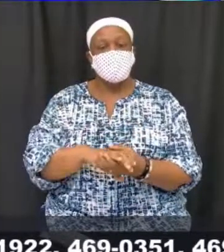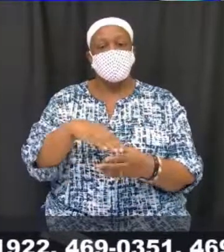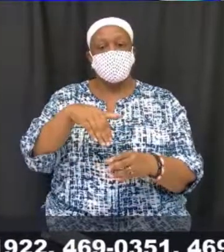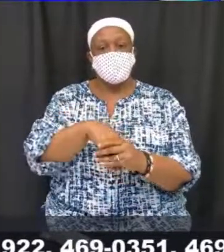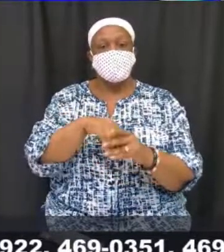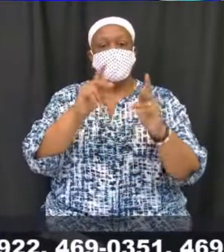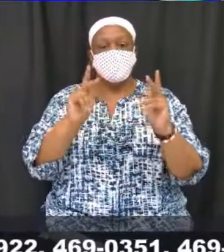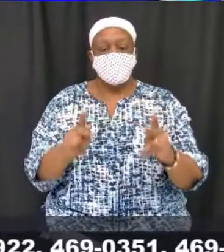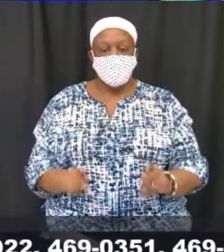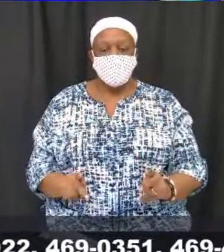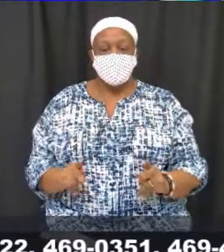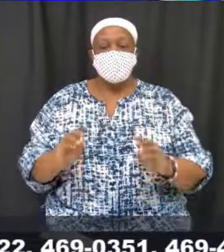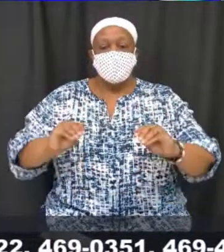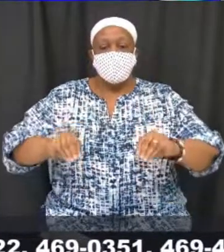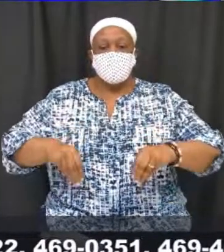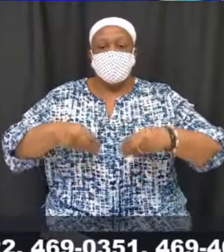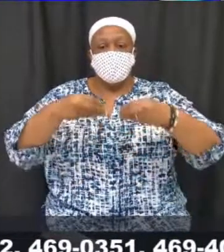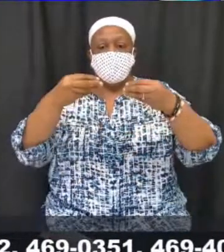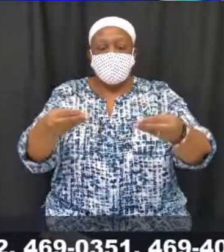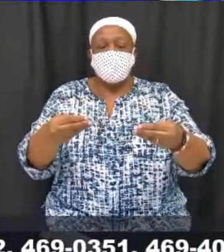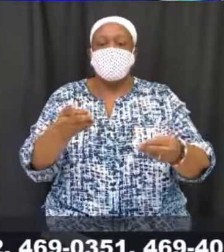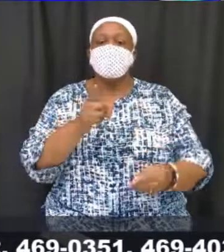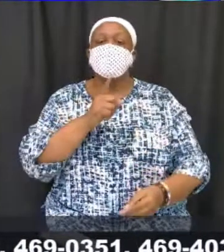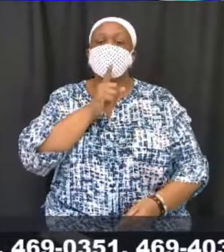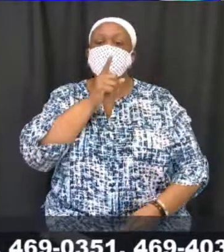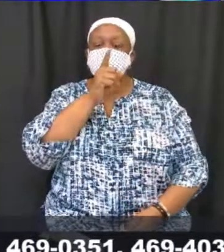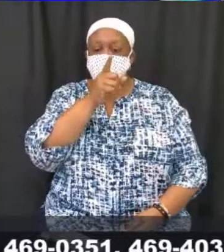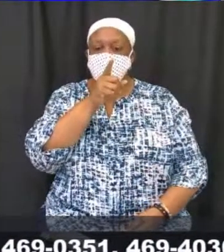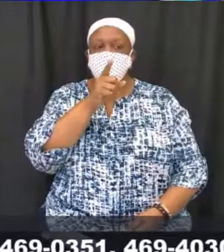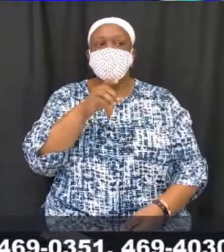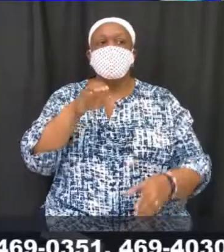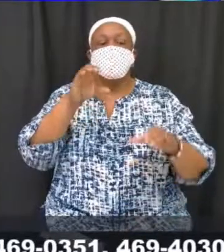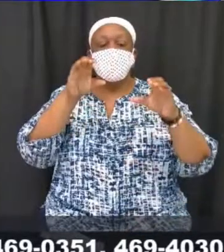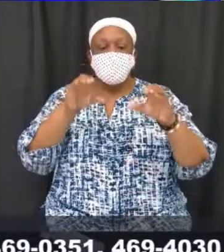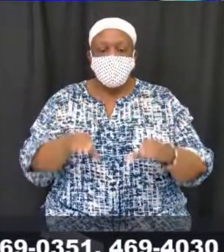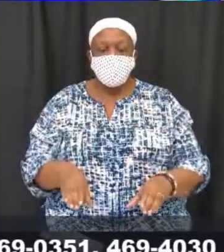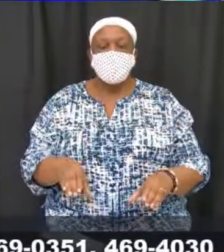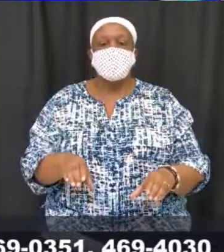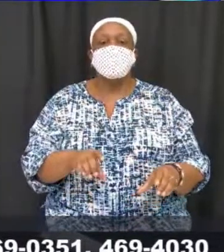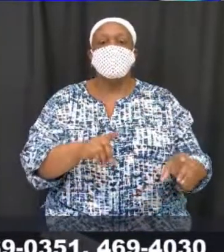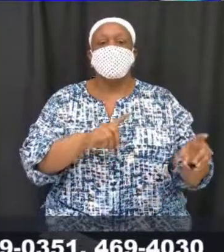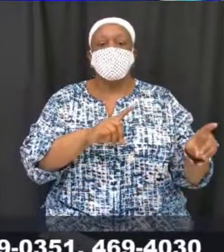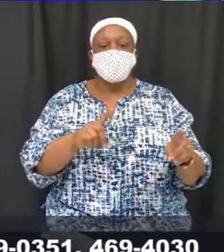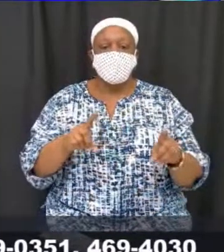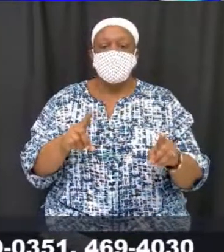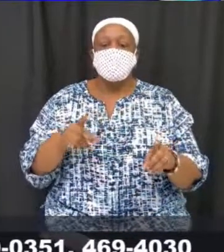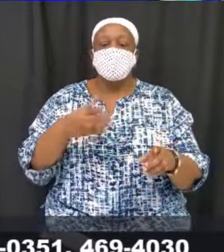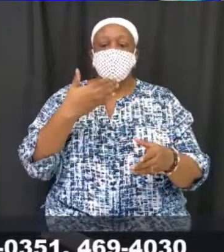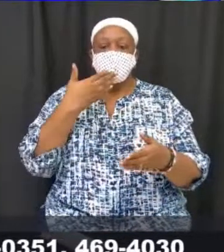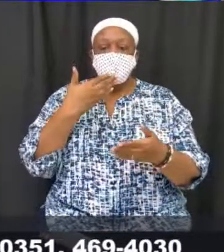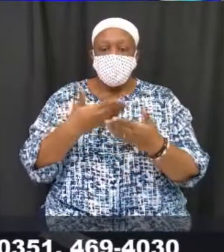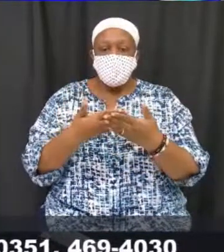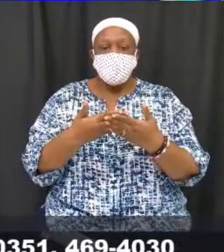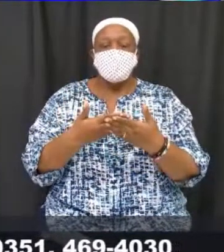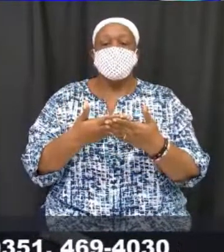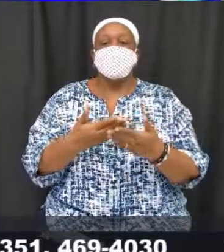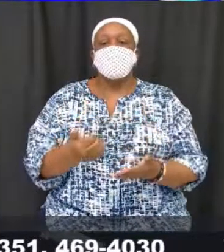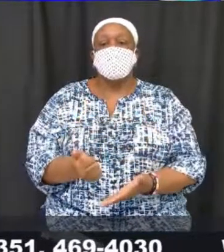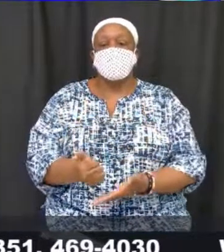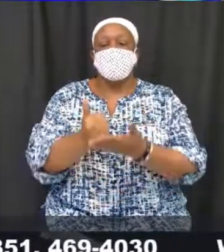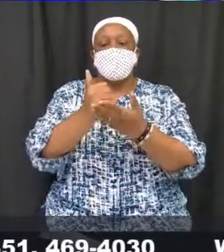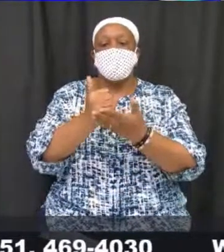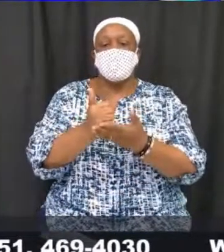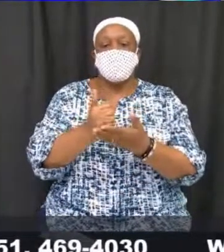truth, they can be depended upon to meet any national crisis. The great point